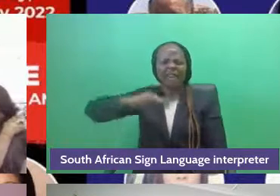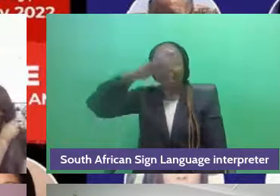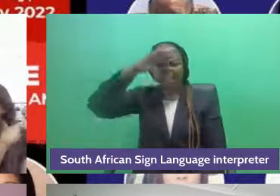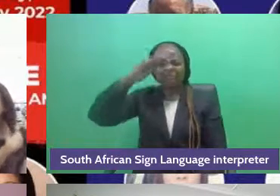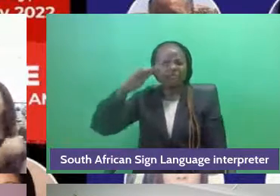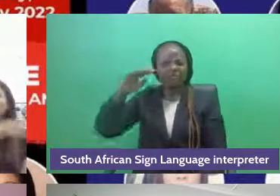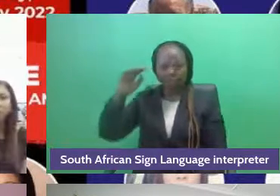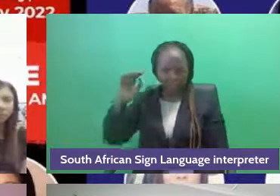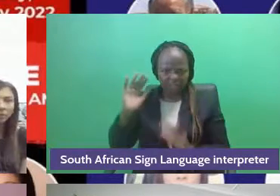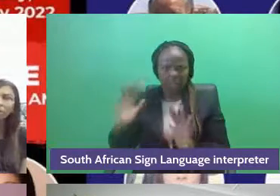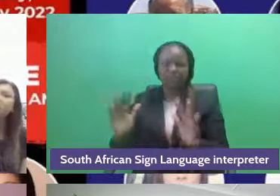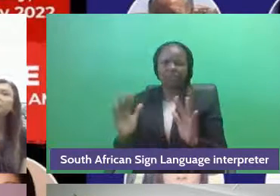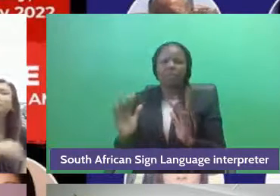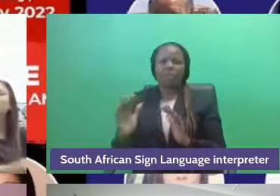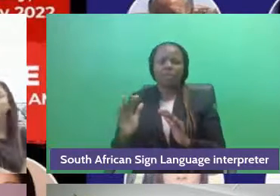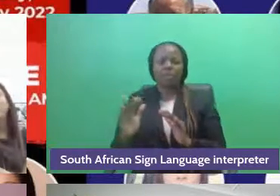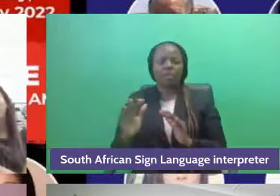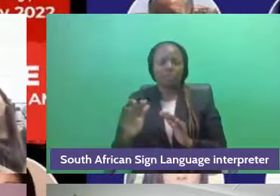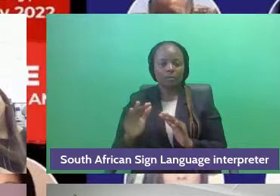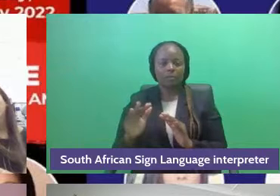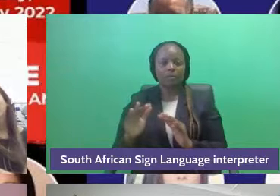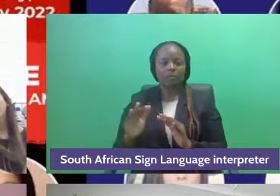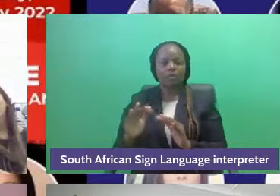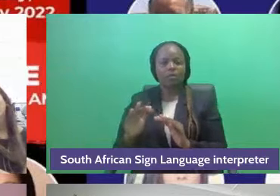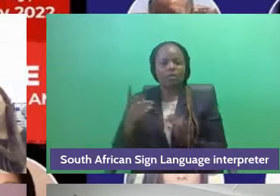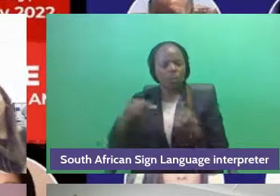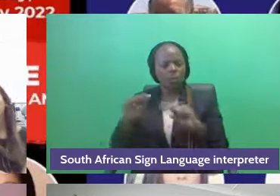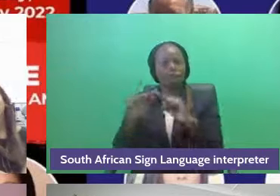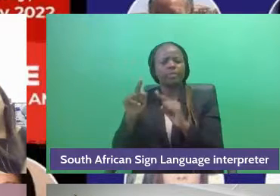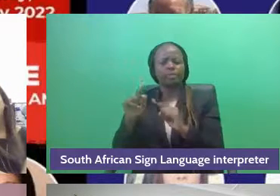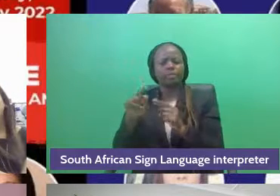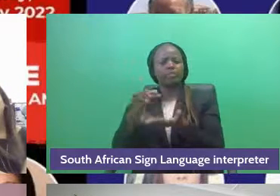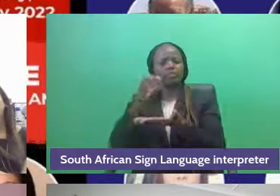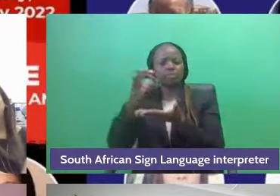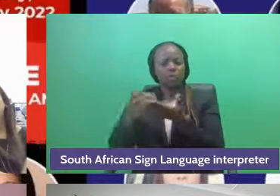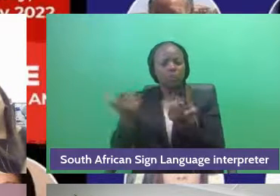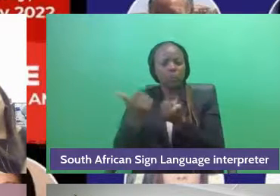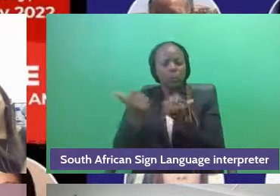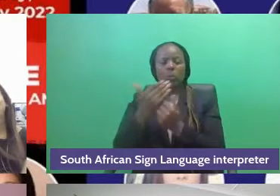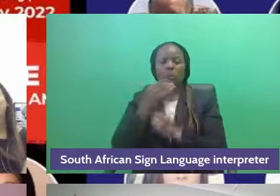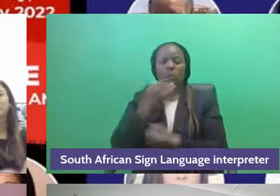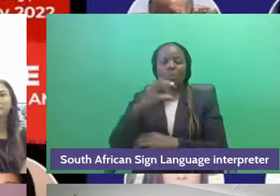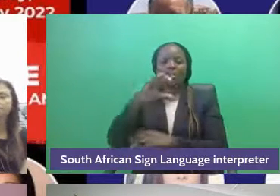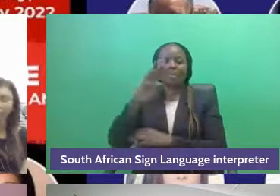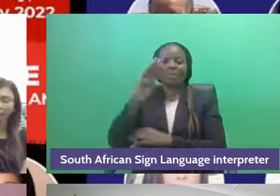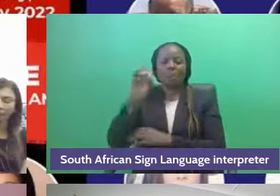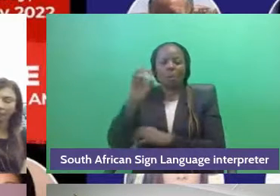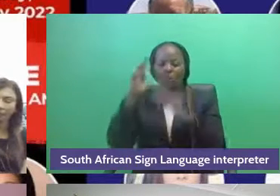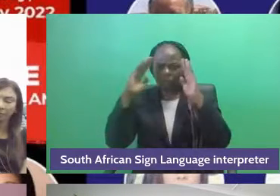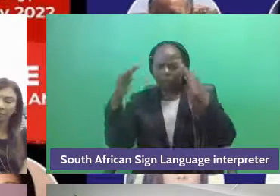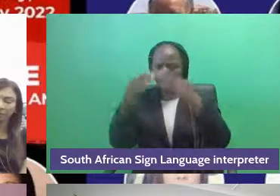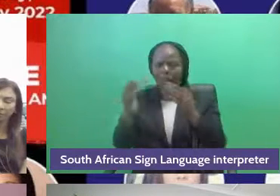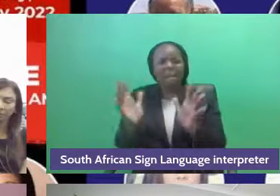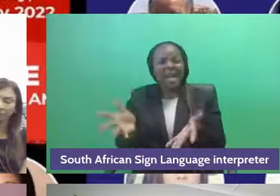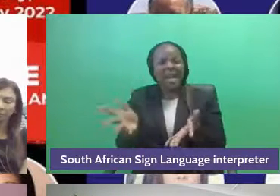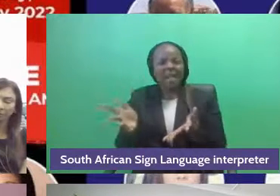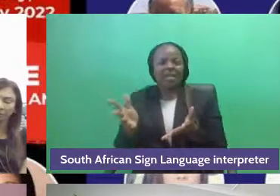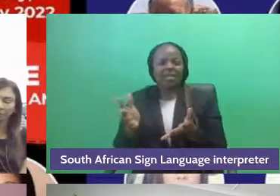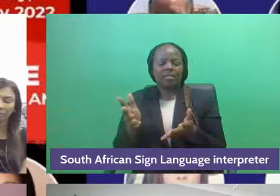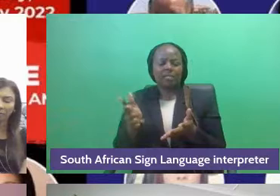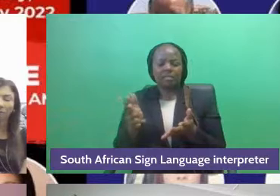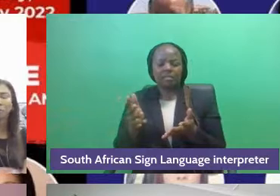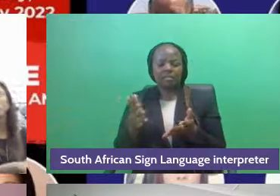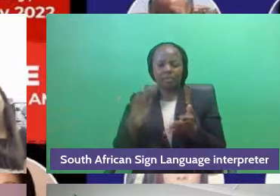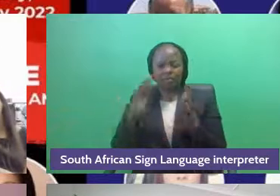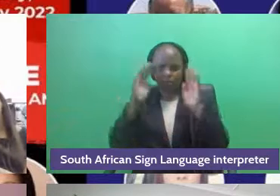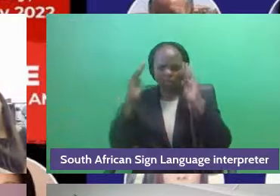Bahamutibi, we recommend that other CBOs, we must not focus only, we must not only work, we